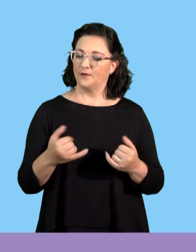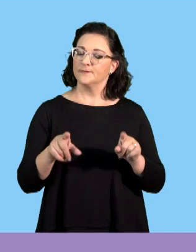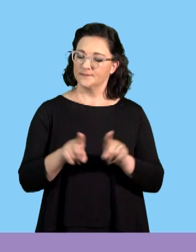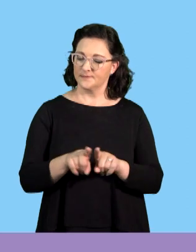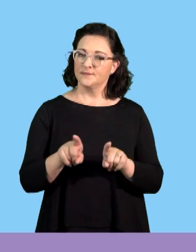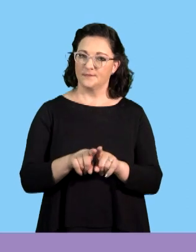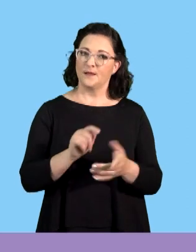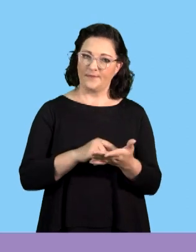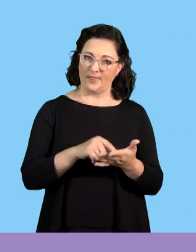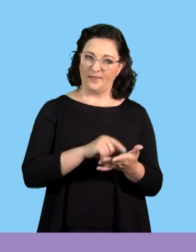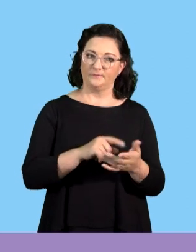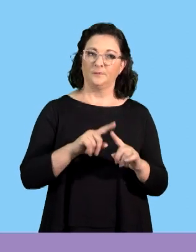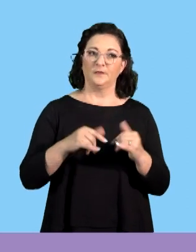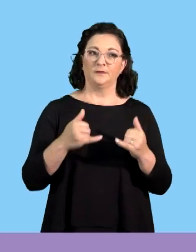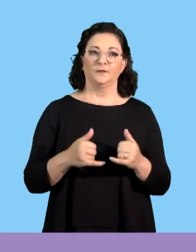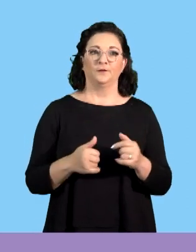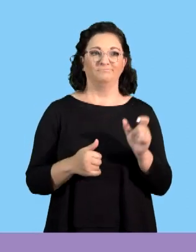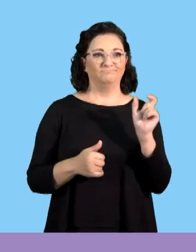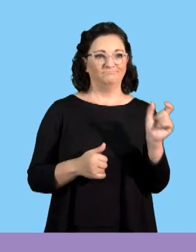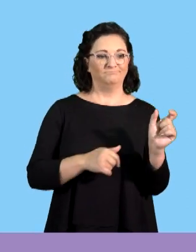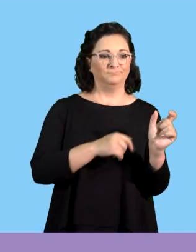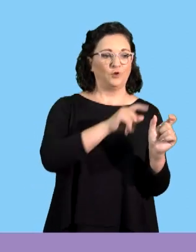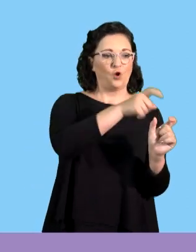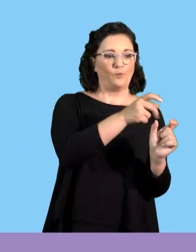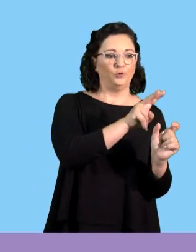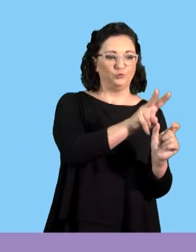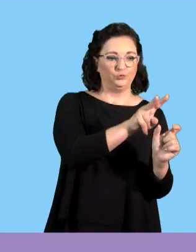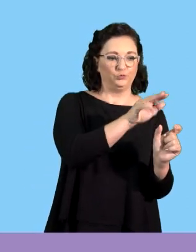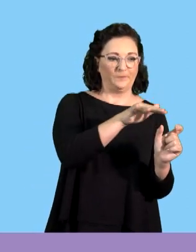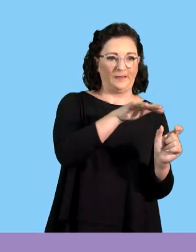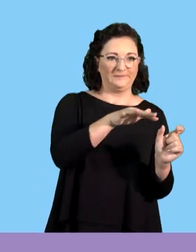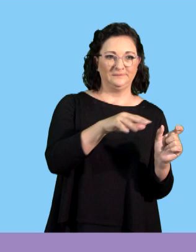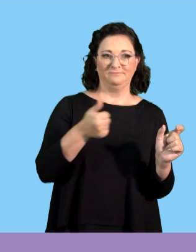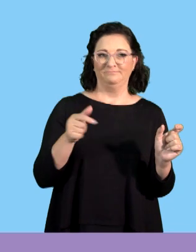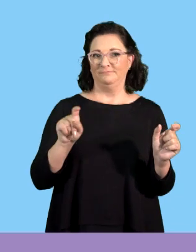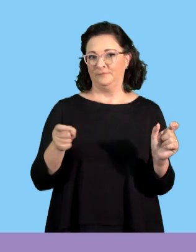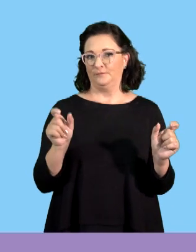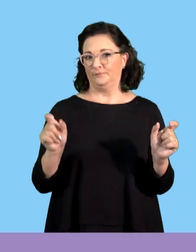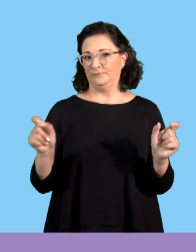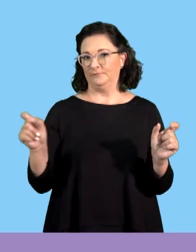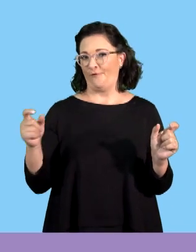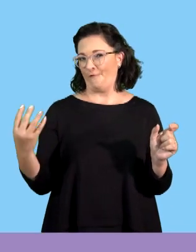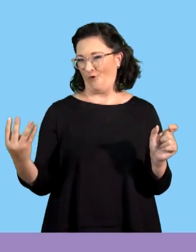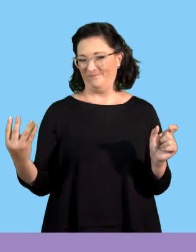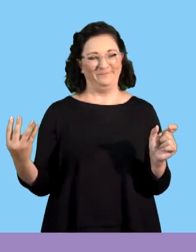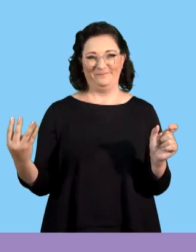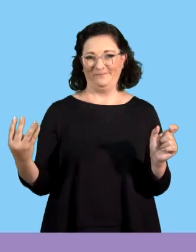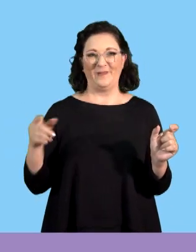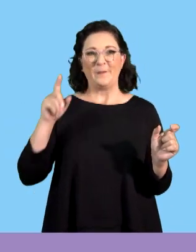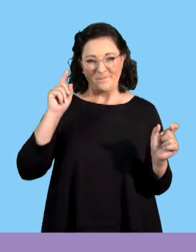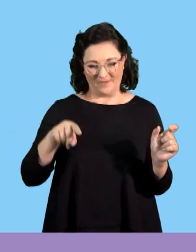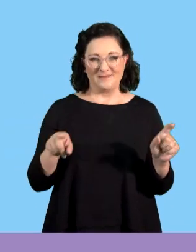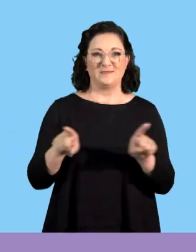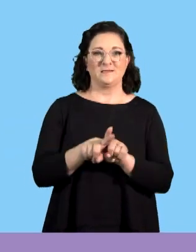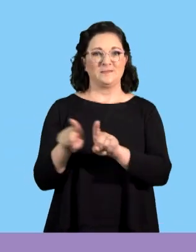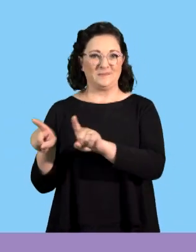It's the same one, but issue is decimals are not the same. Remember what we said. We must have the same number